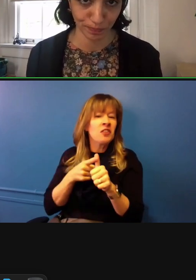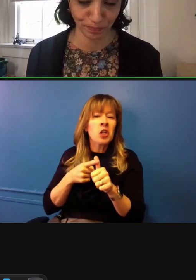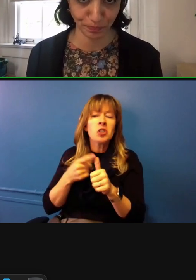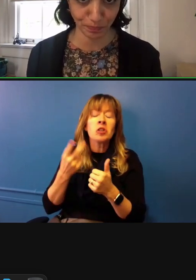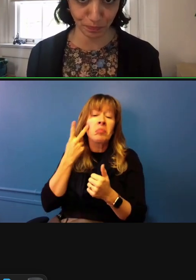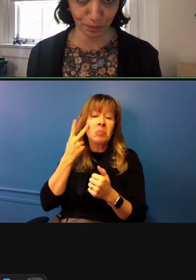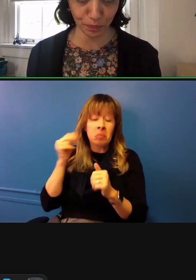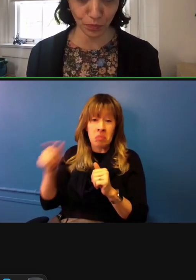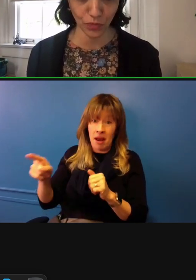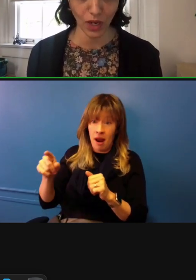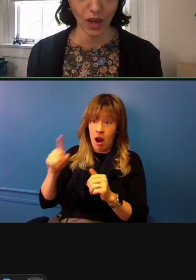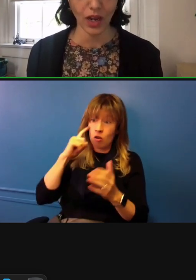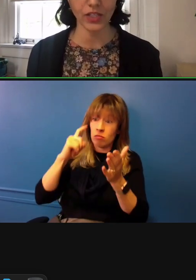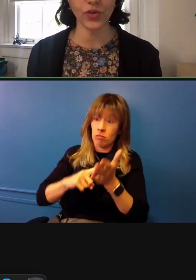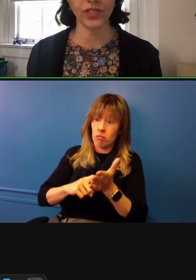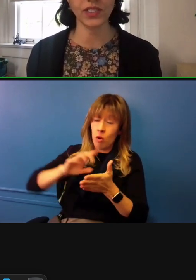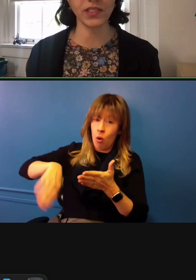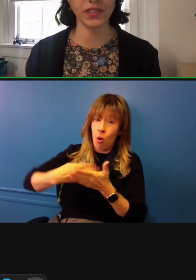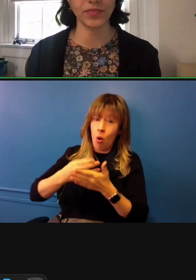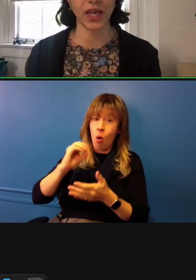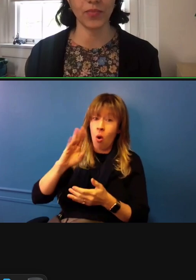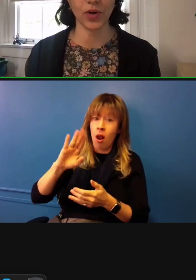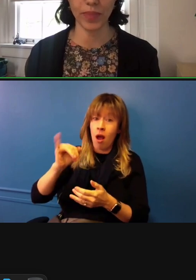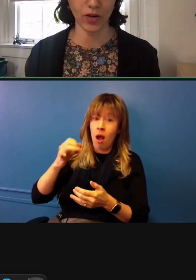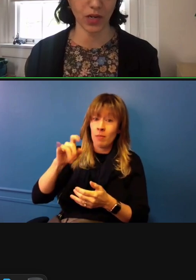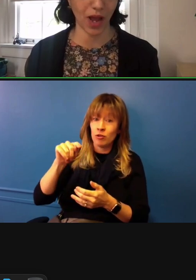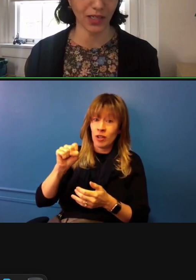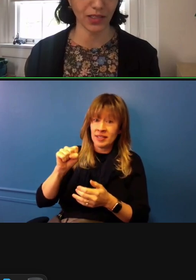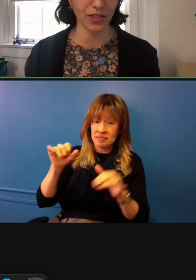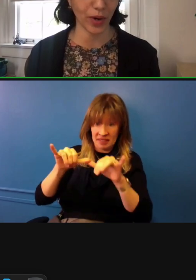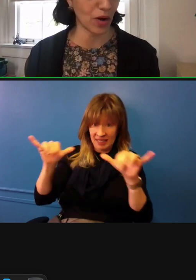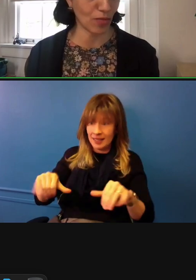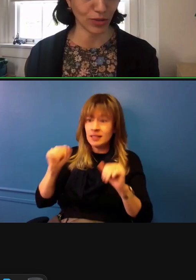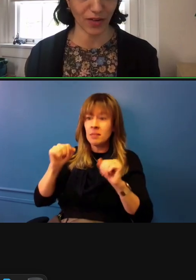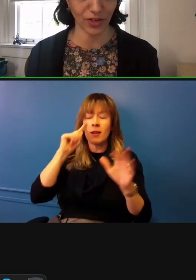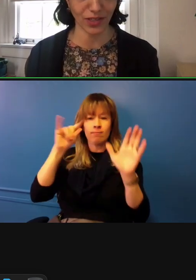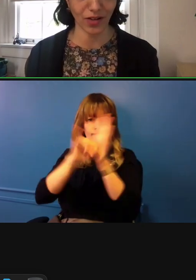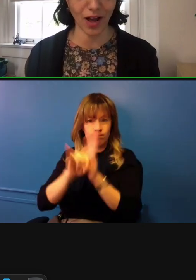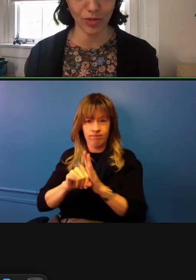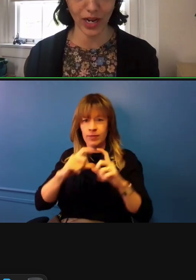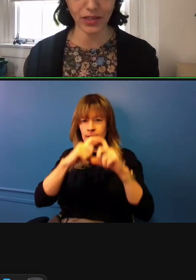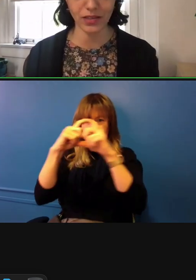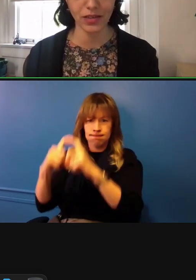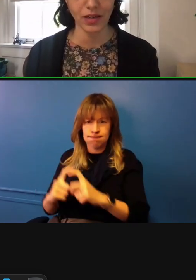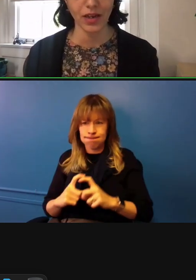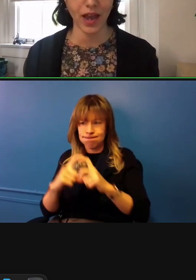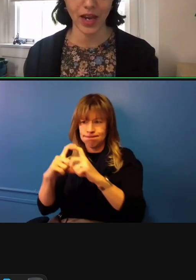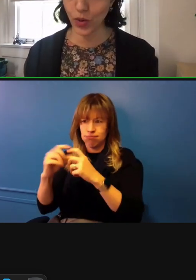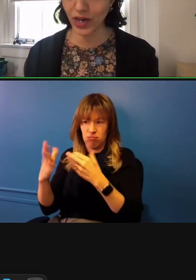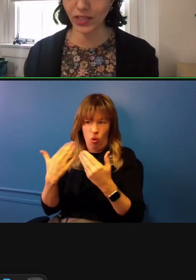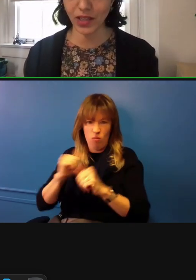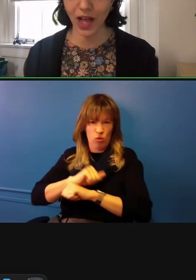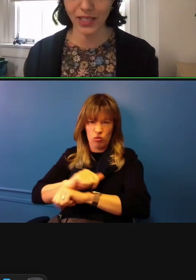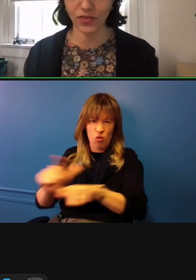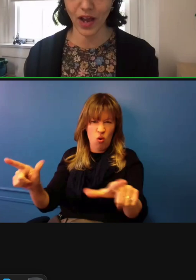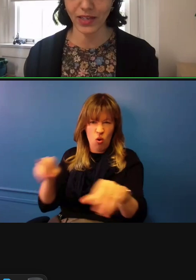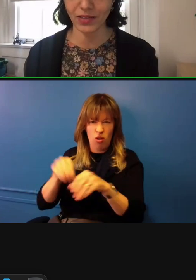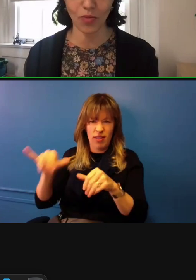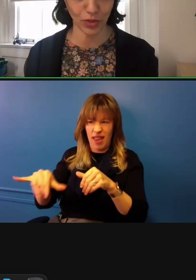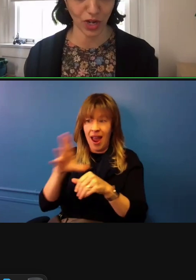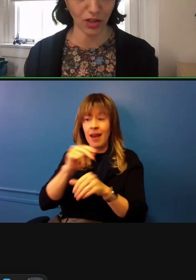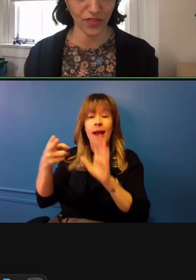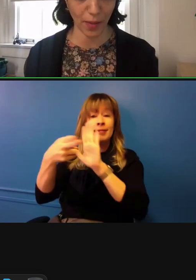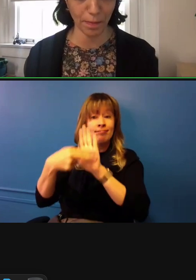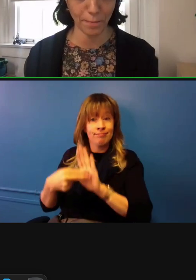image. And so this system can put bounding boxes around almost every single object and correctly